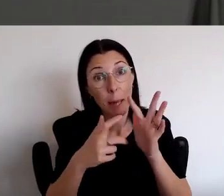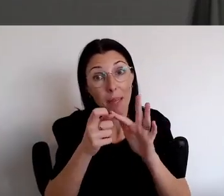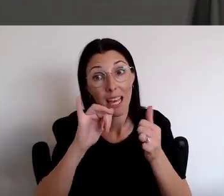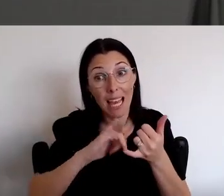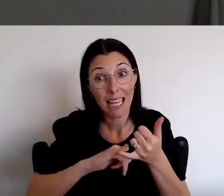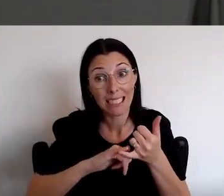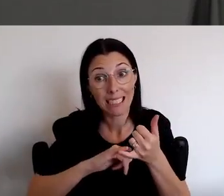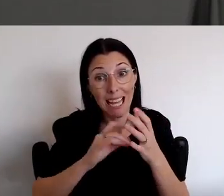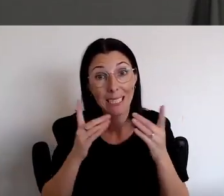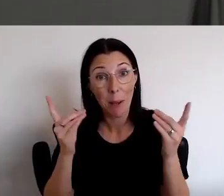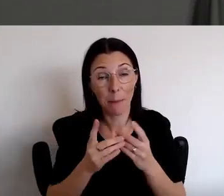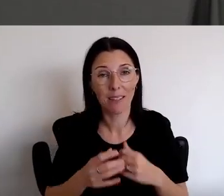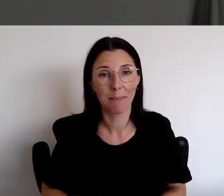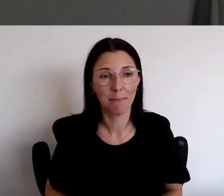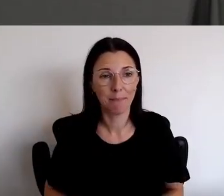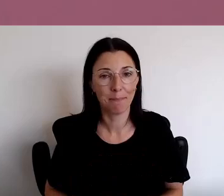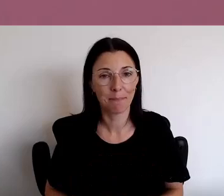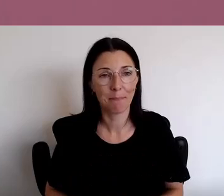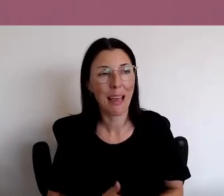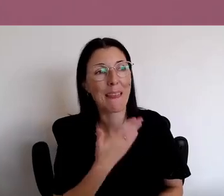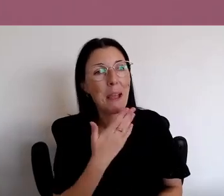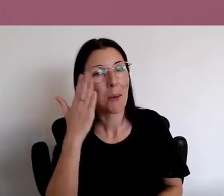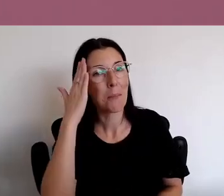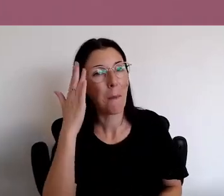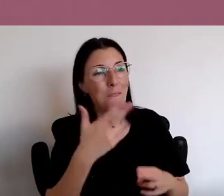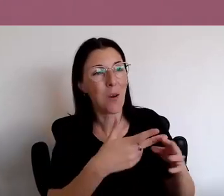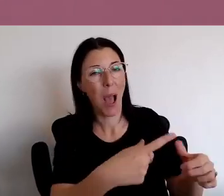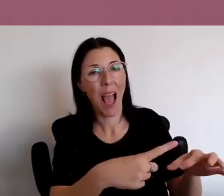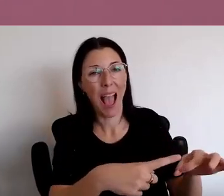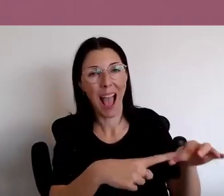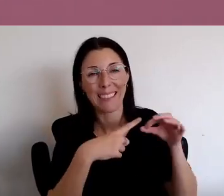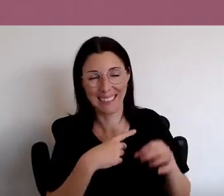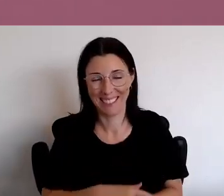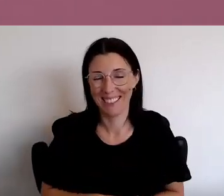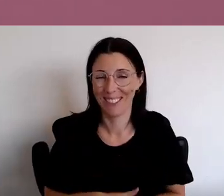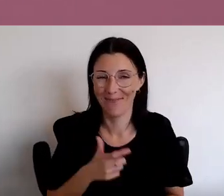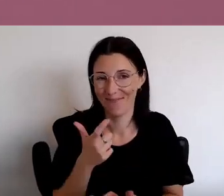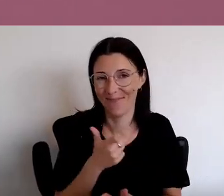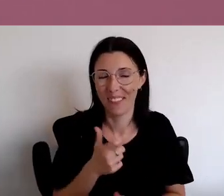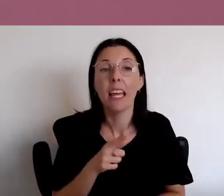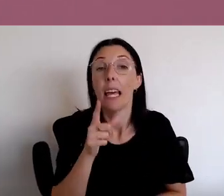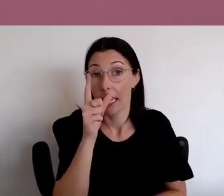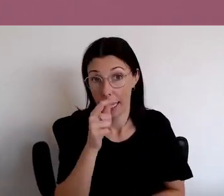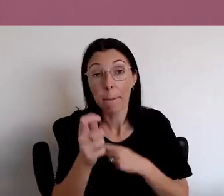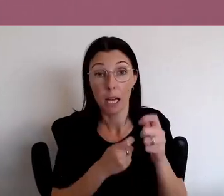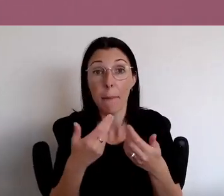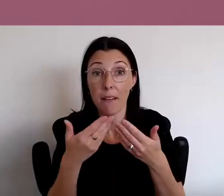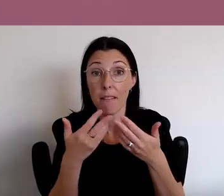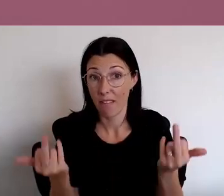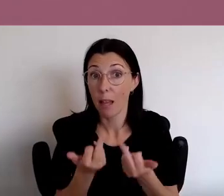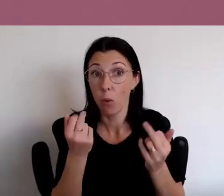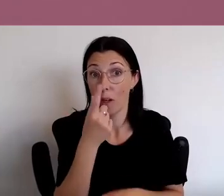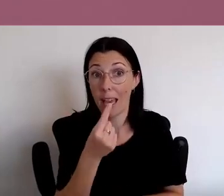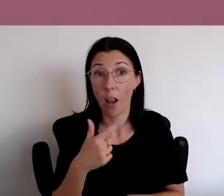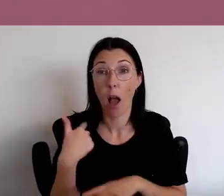for asking that question. But seriously, yes, we can make that available, and I know I'm in touch with quite a